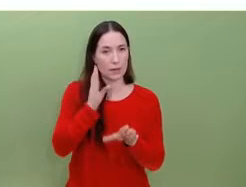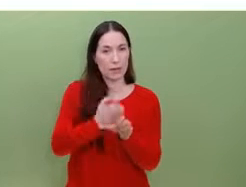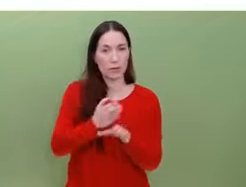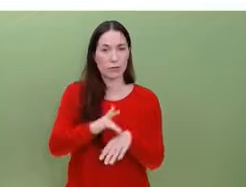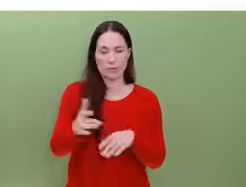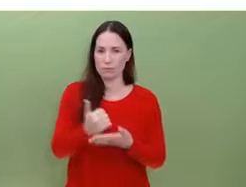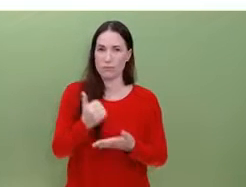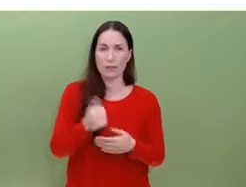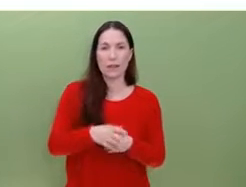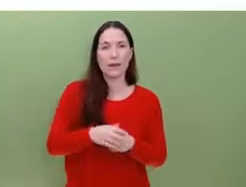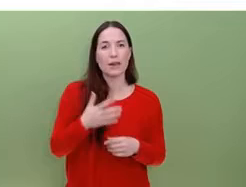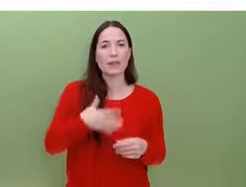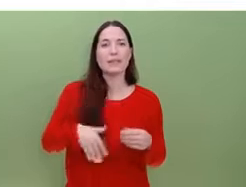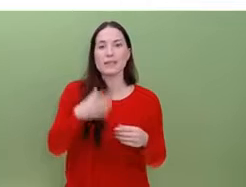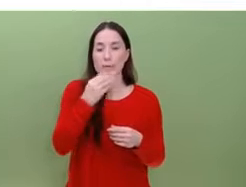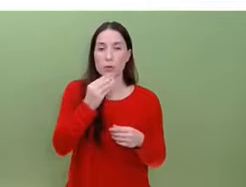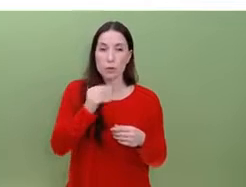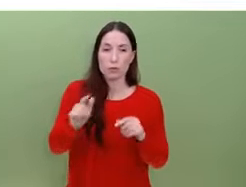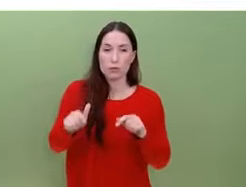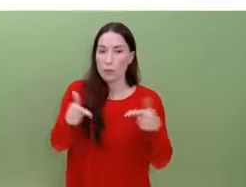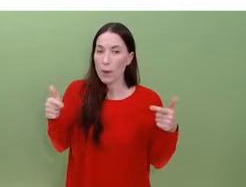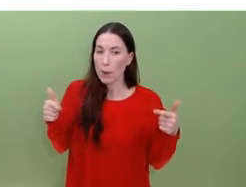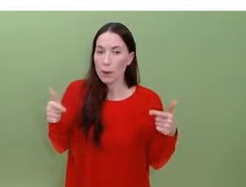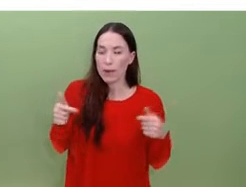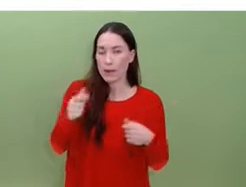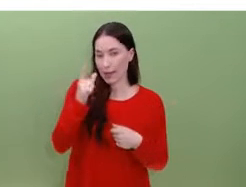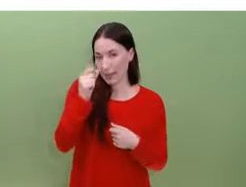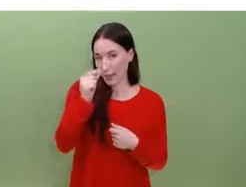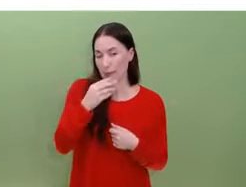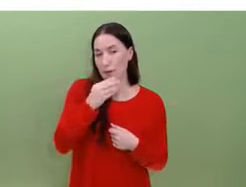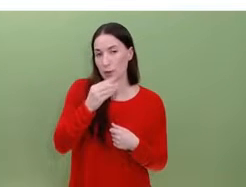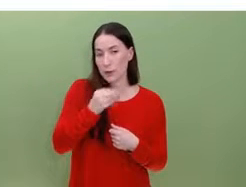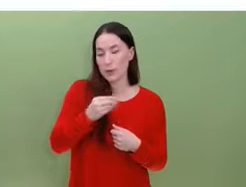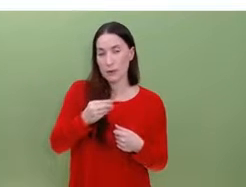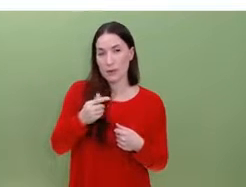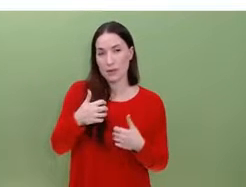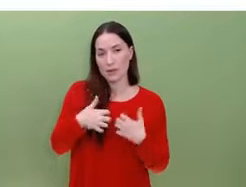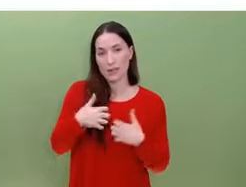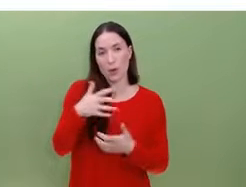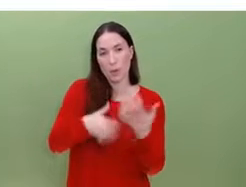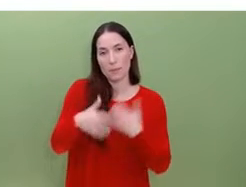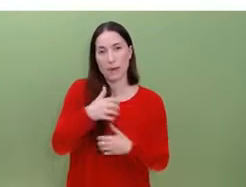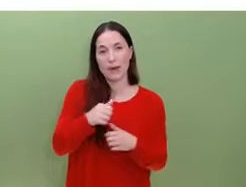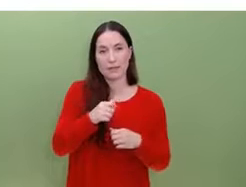utilized remotely, and that they can potentially be utilized in these exciting complex cases as well. Thank you very much.